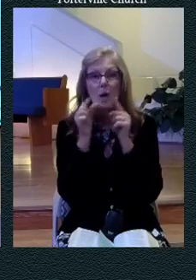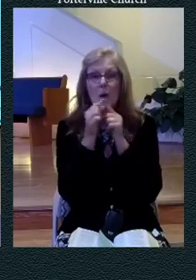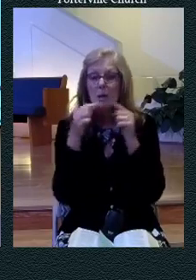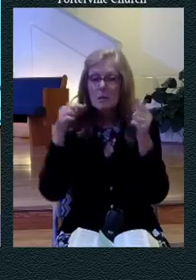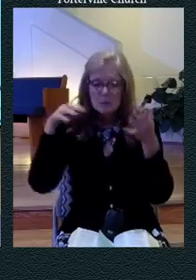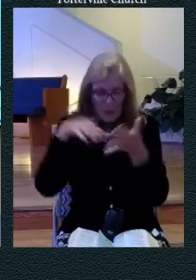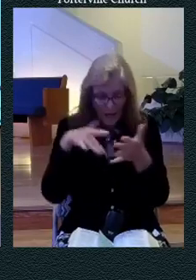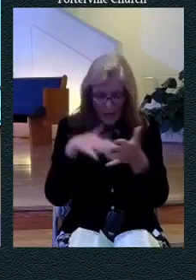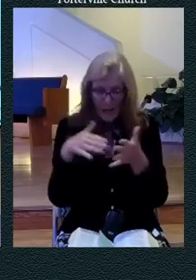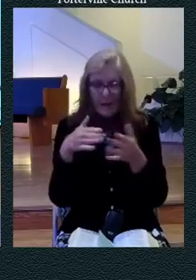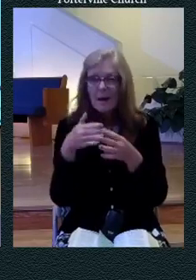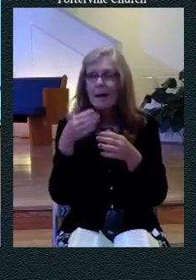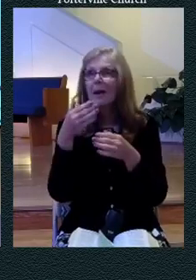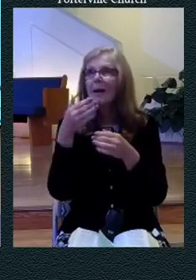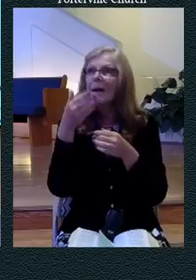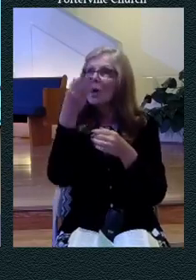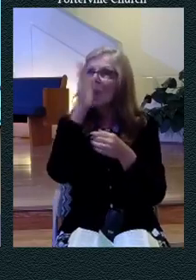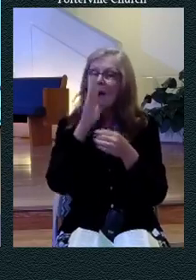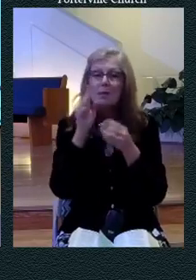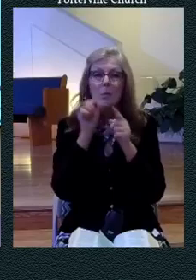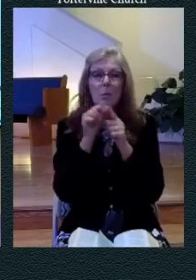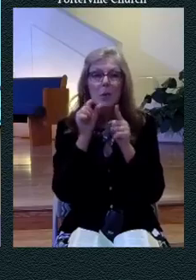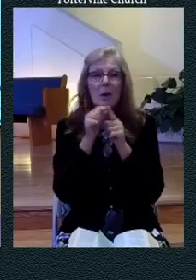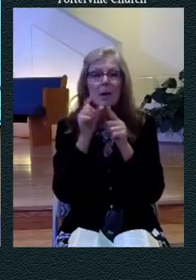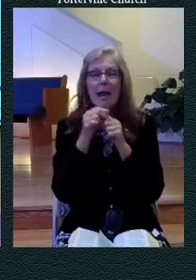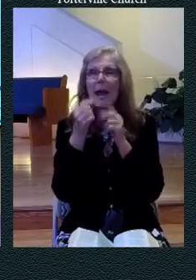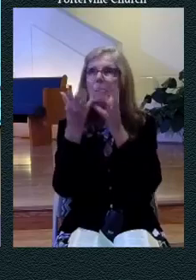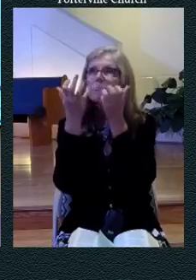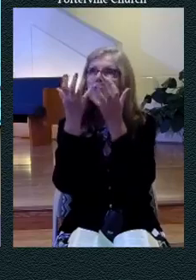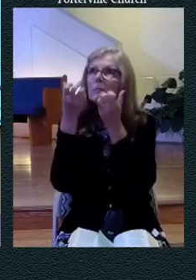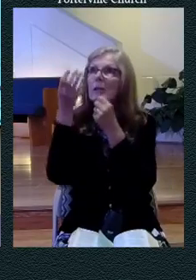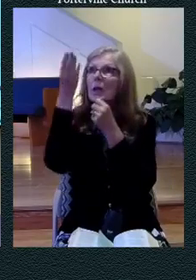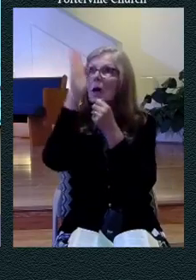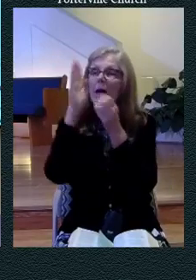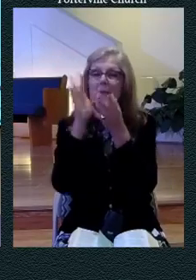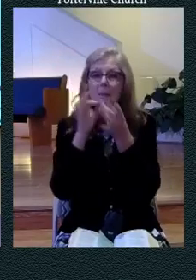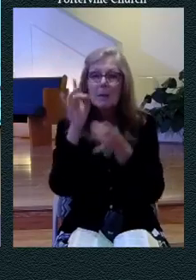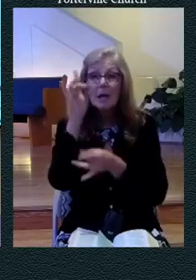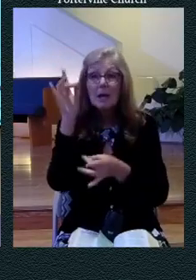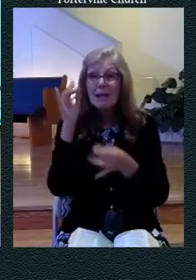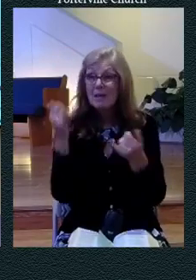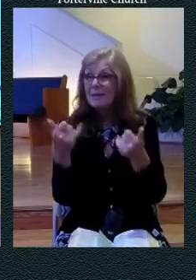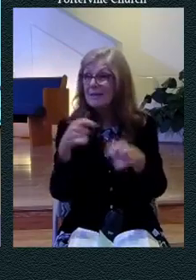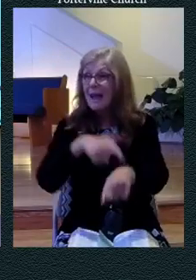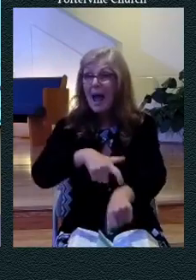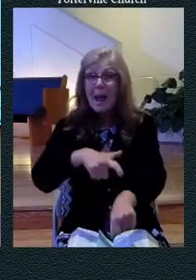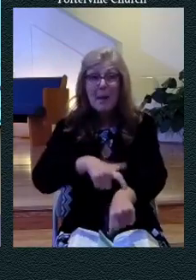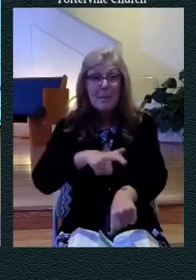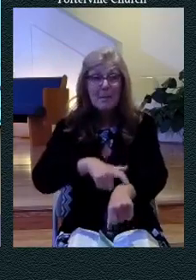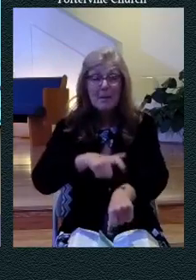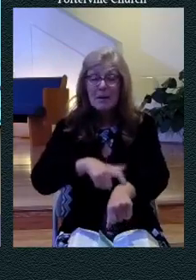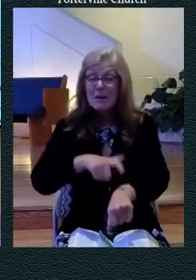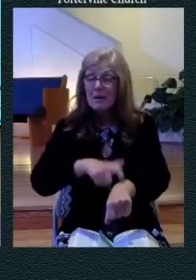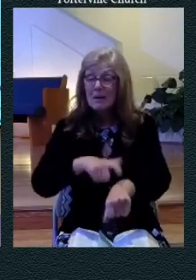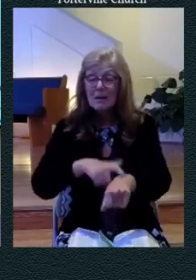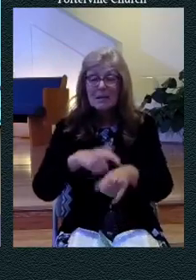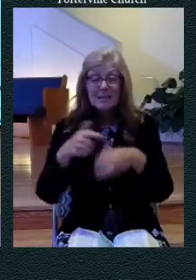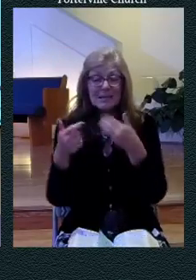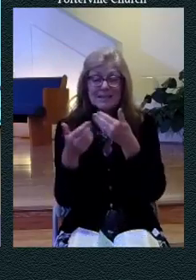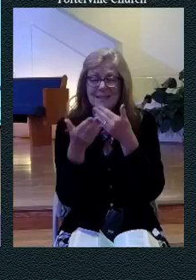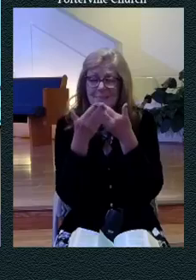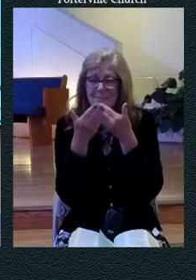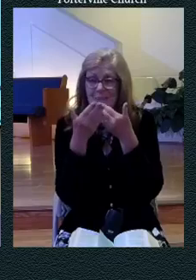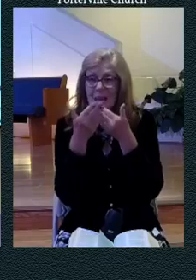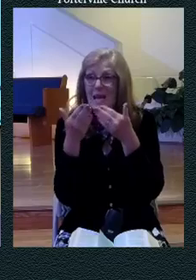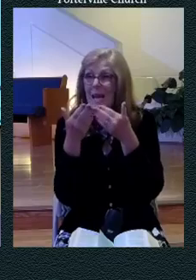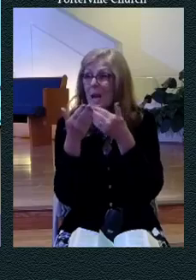presence. I'm simply opening my heart to you. It's time. It's time to press close. It's time to come close to